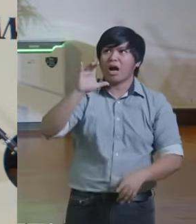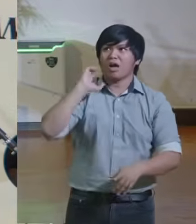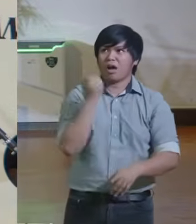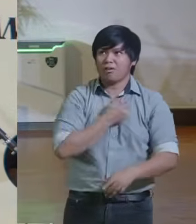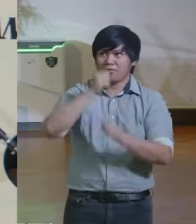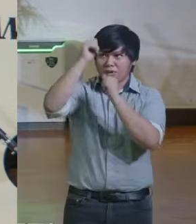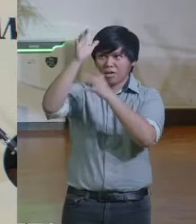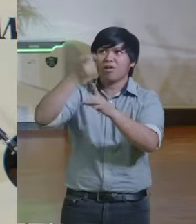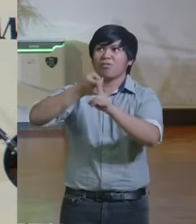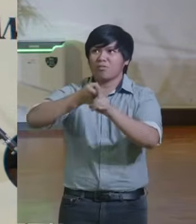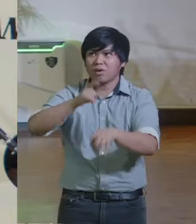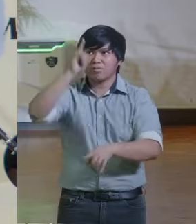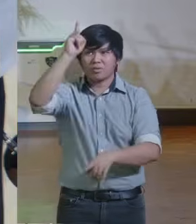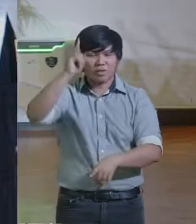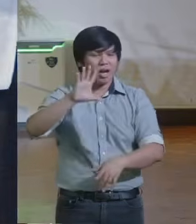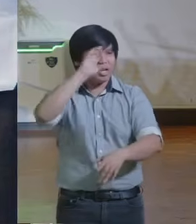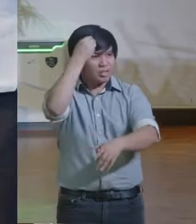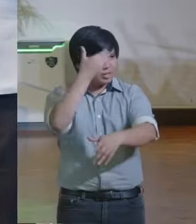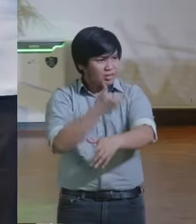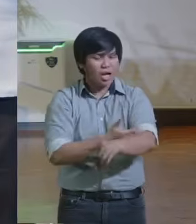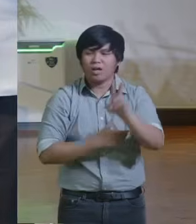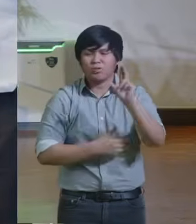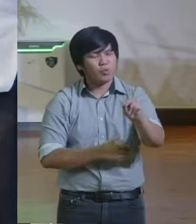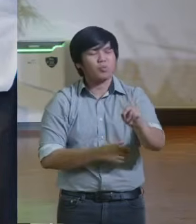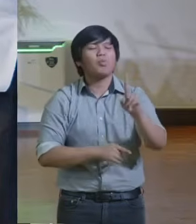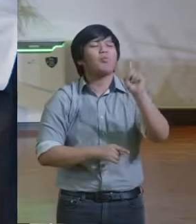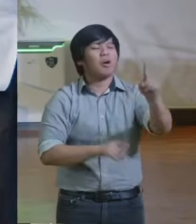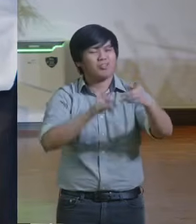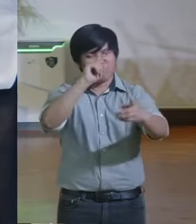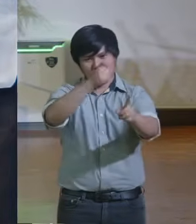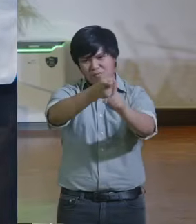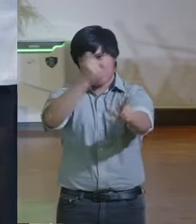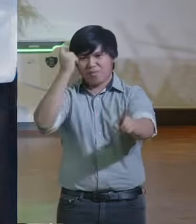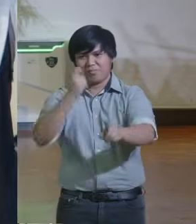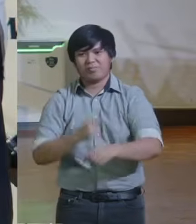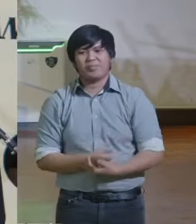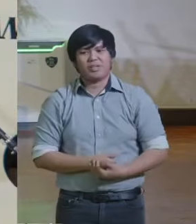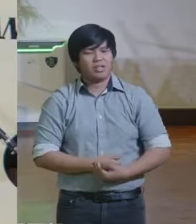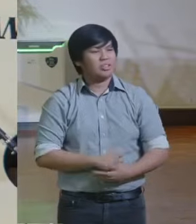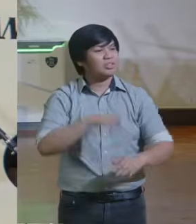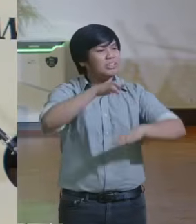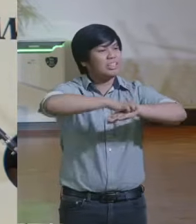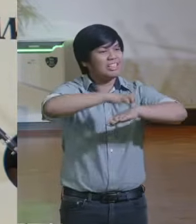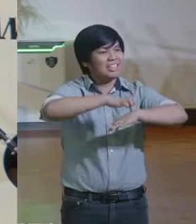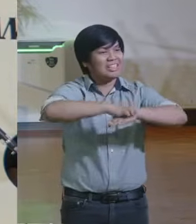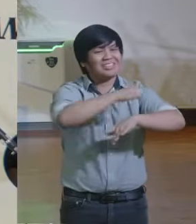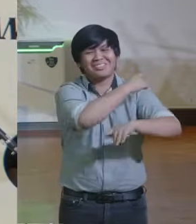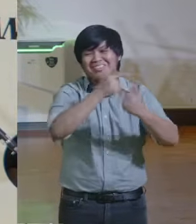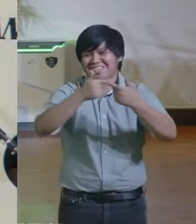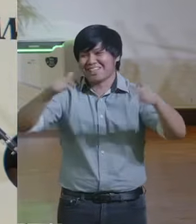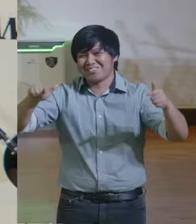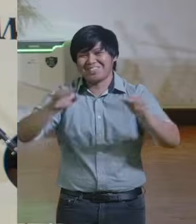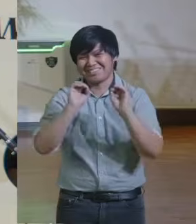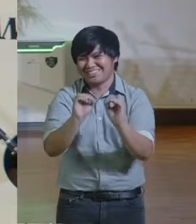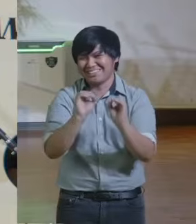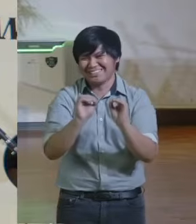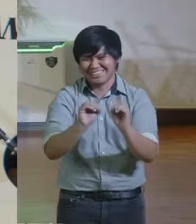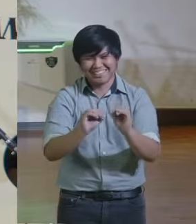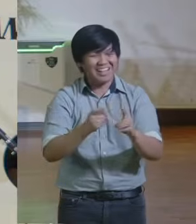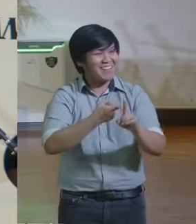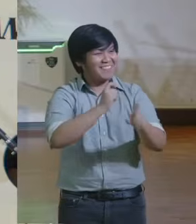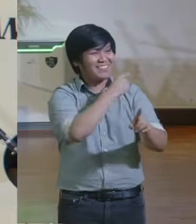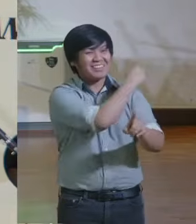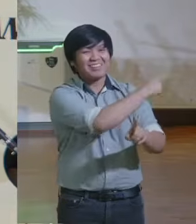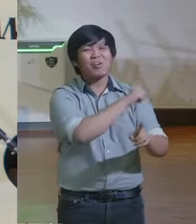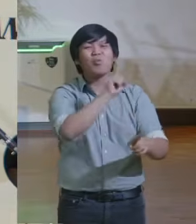Lord Jesus Christ. Hindi po, isa lang po yung from. Kahit po sa original language. Ito po ang standard